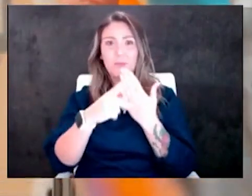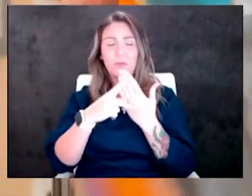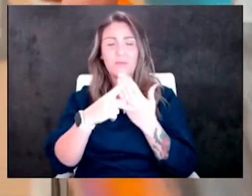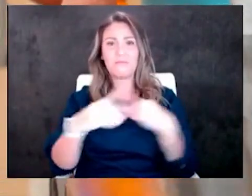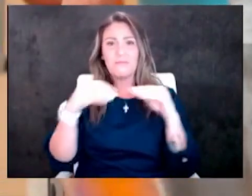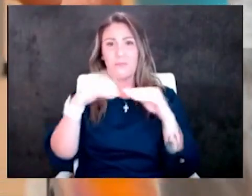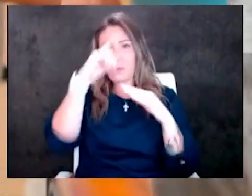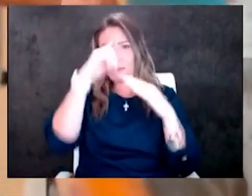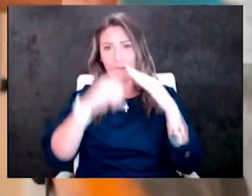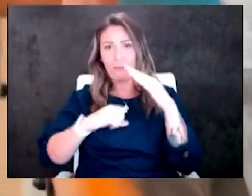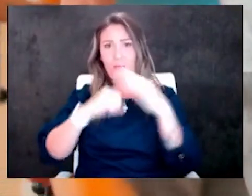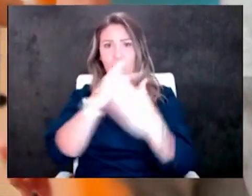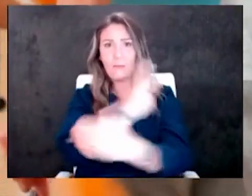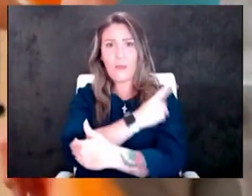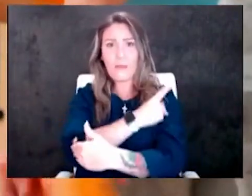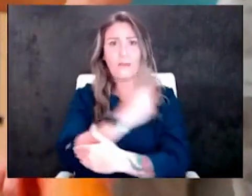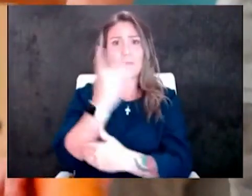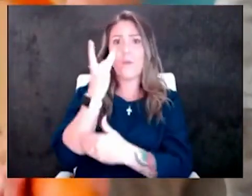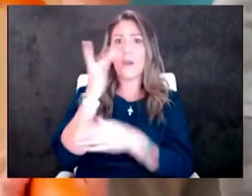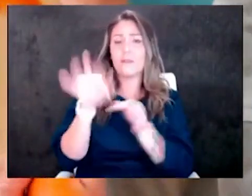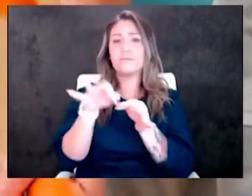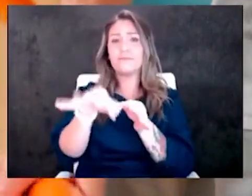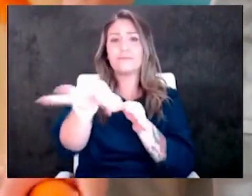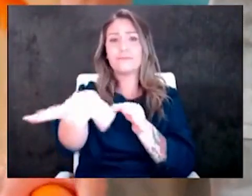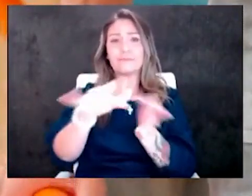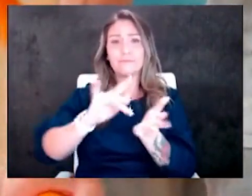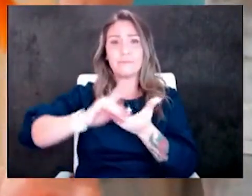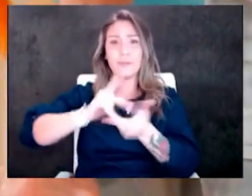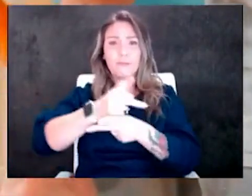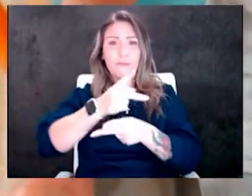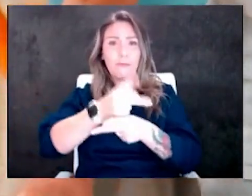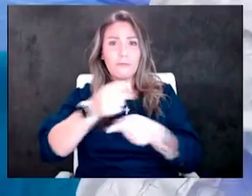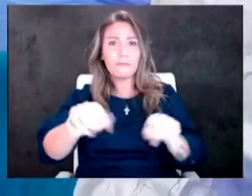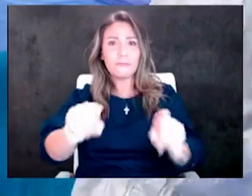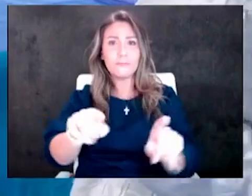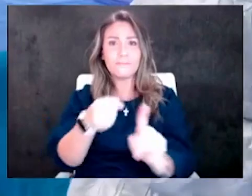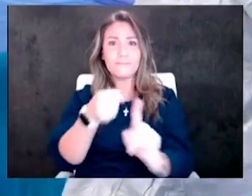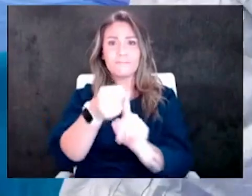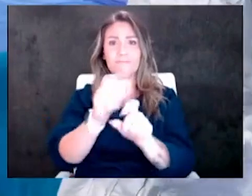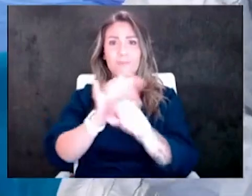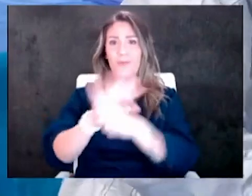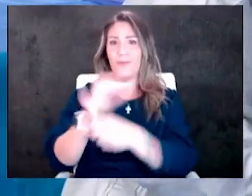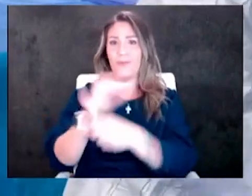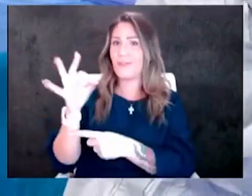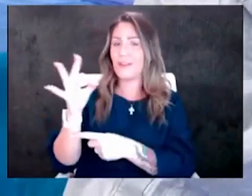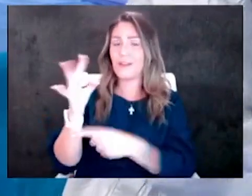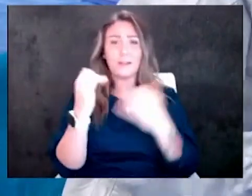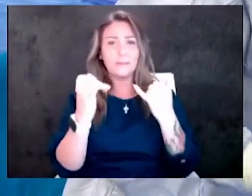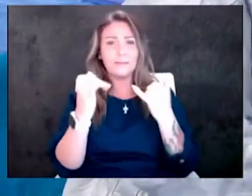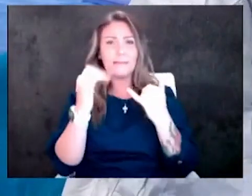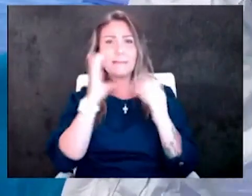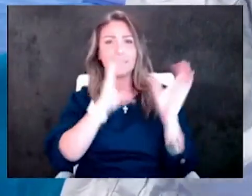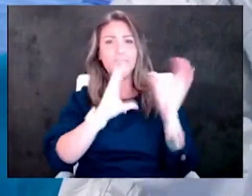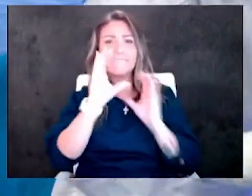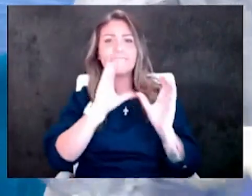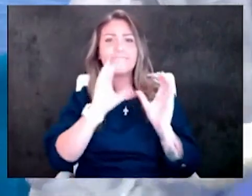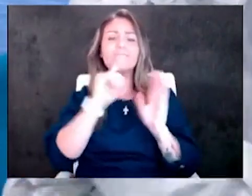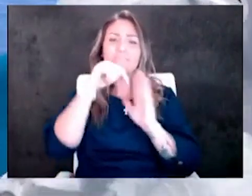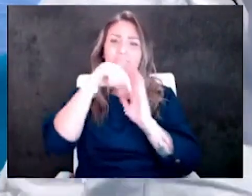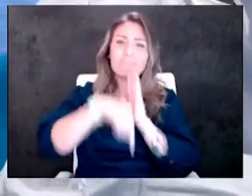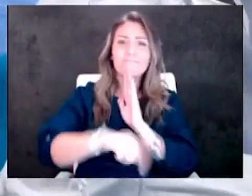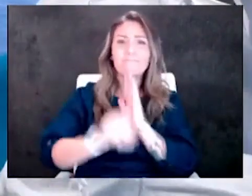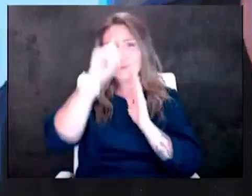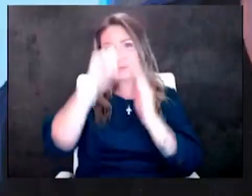delayed medical care during the pandemic. You've heard us talk about that. Today, we're going to take a look at advances in stroke and interventional